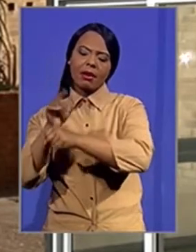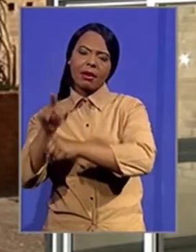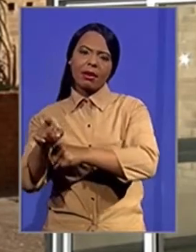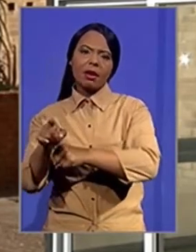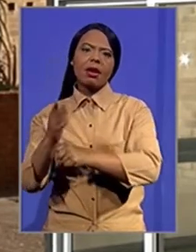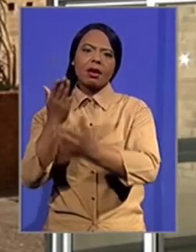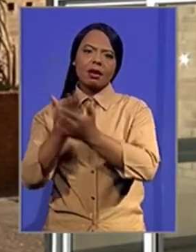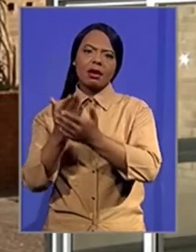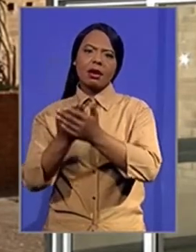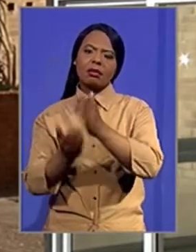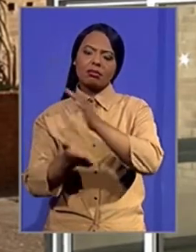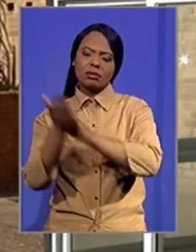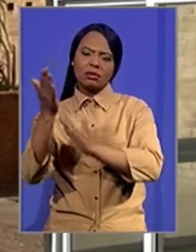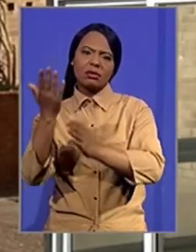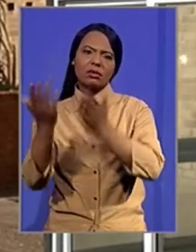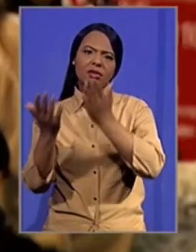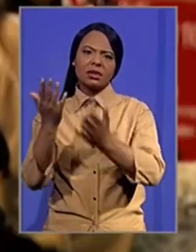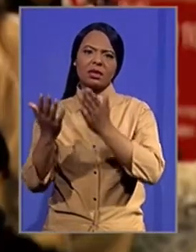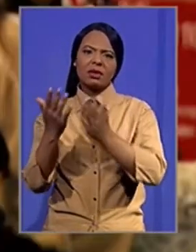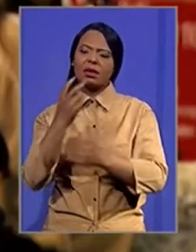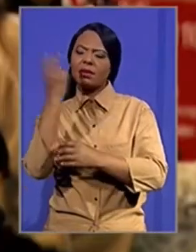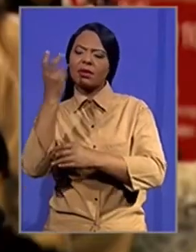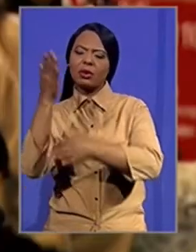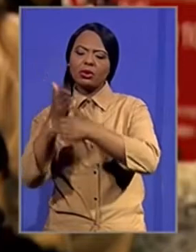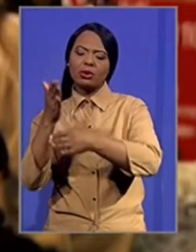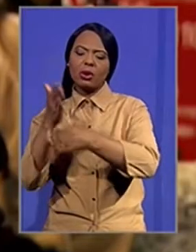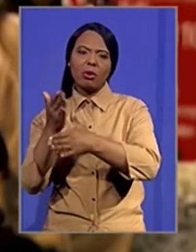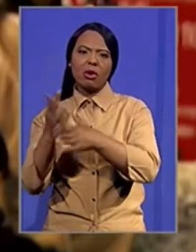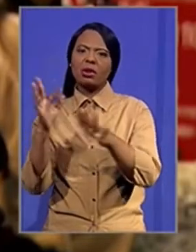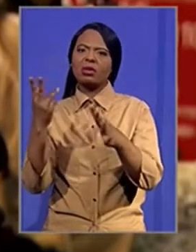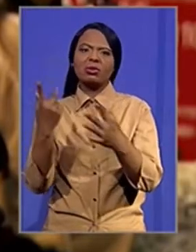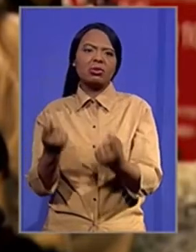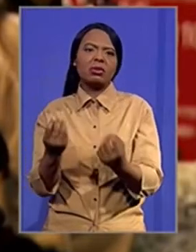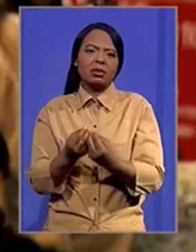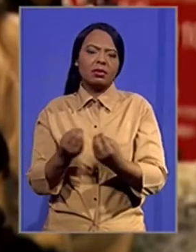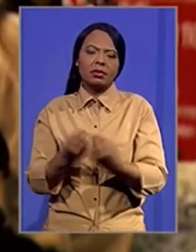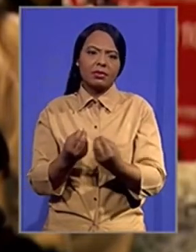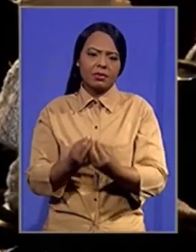go and maybe seek for a job. Maloloko a setšhaba e letša